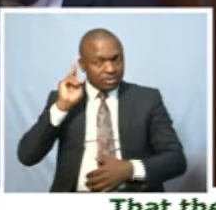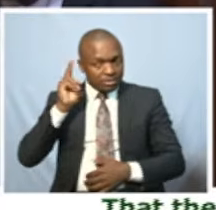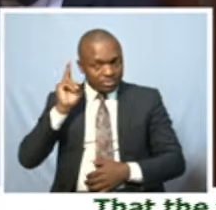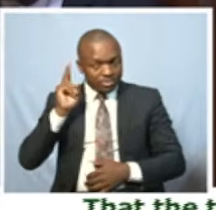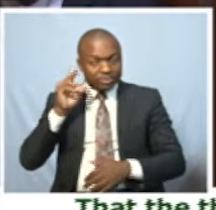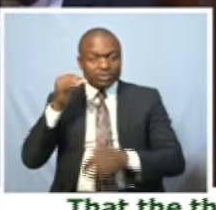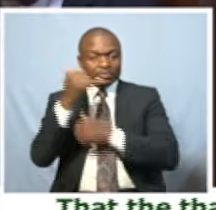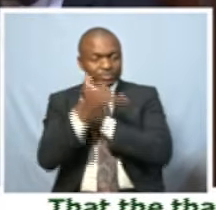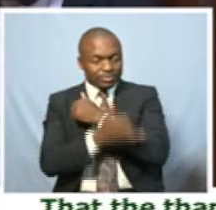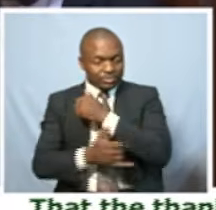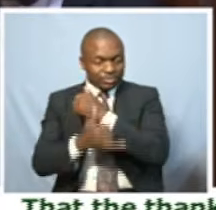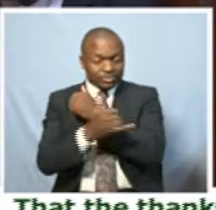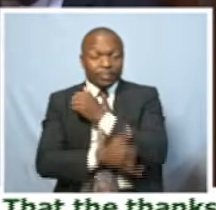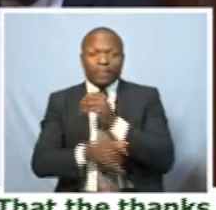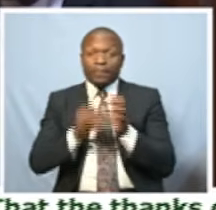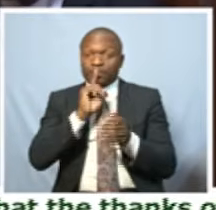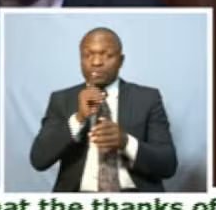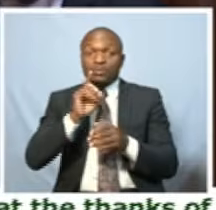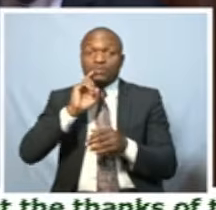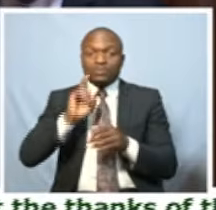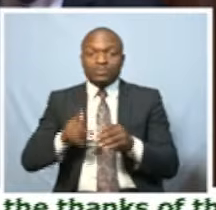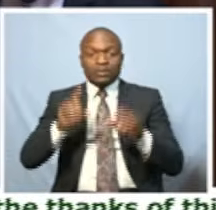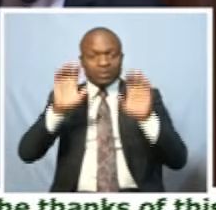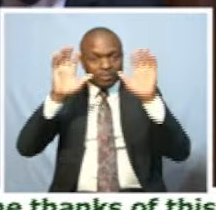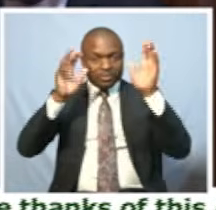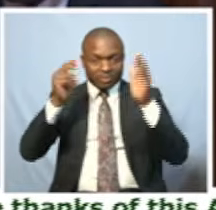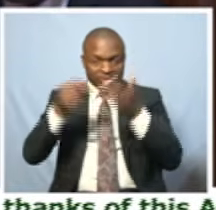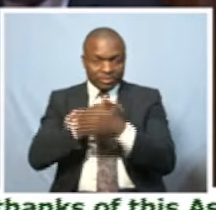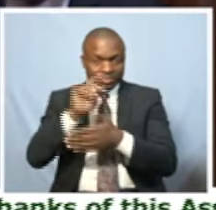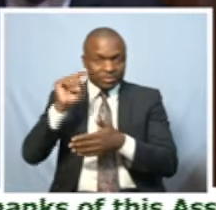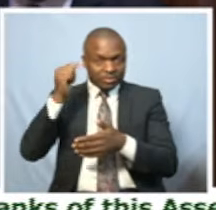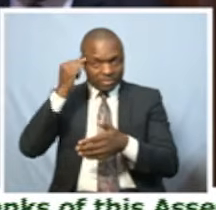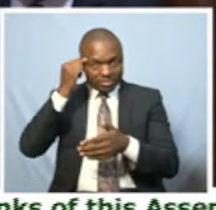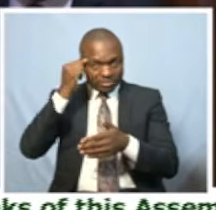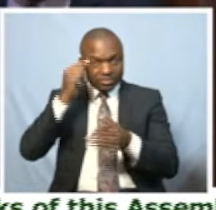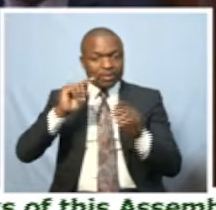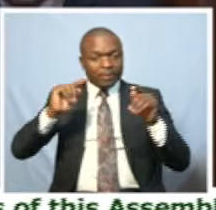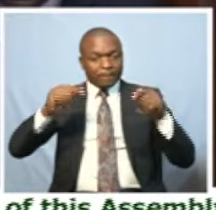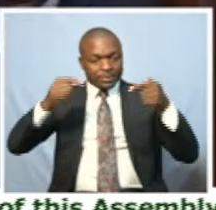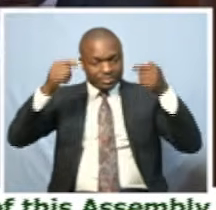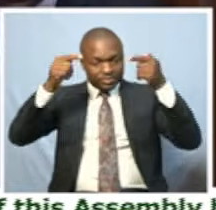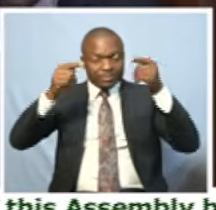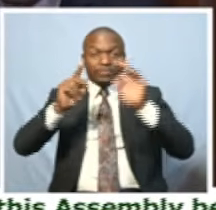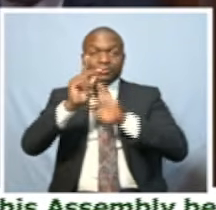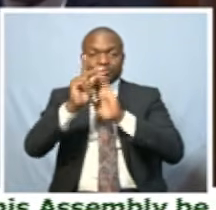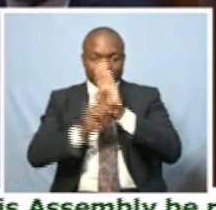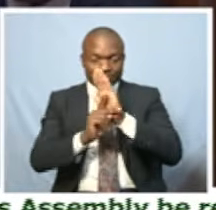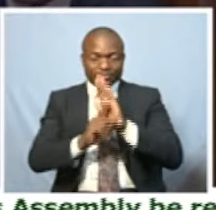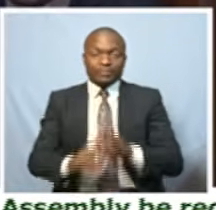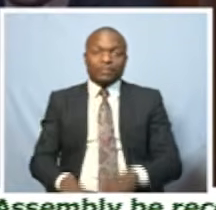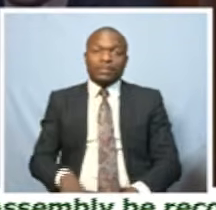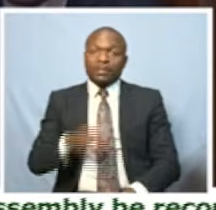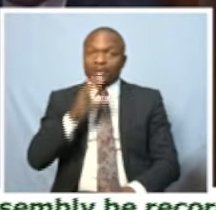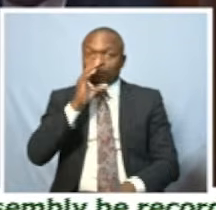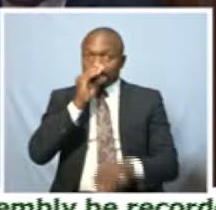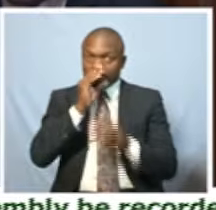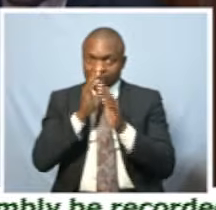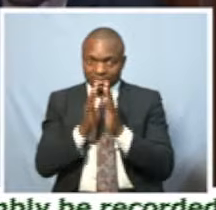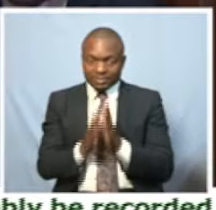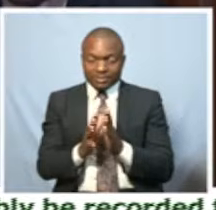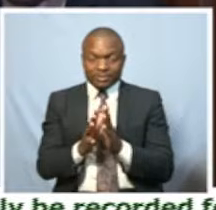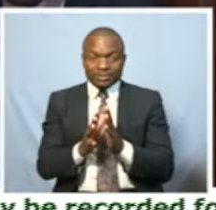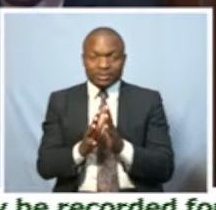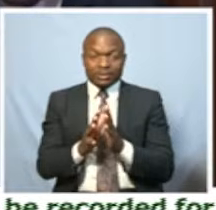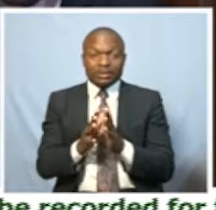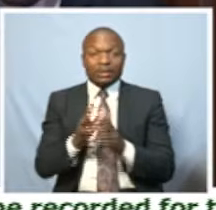country. Surely, we need to commend the New Dawn government for its progressive policies. Mr. Speaker,